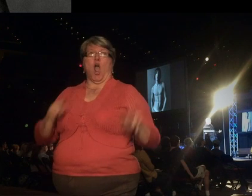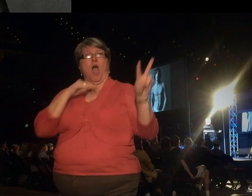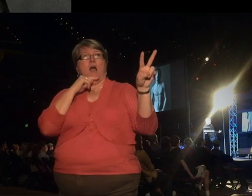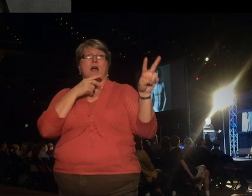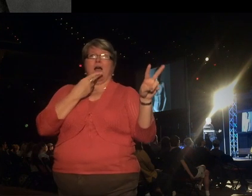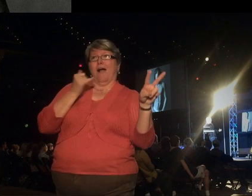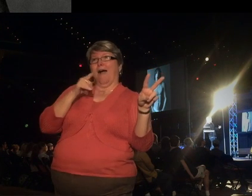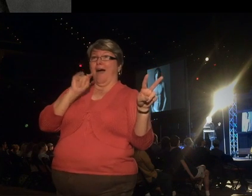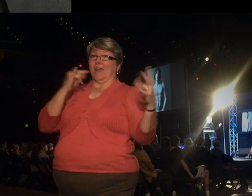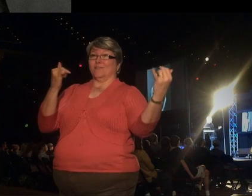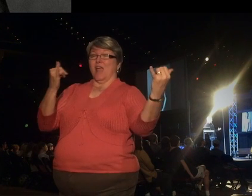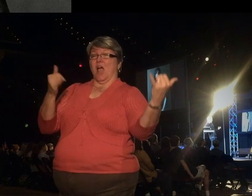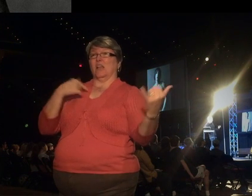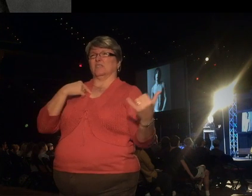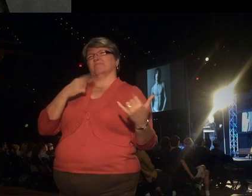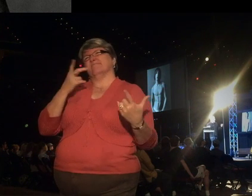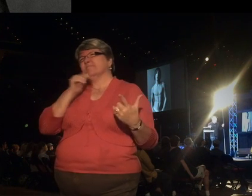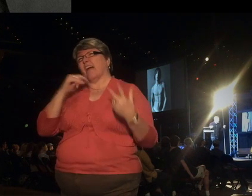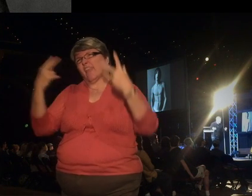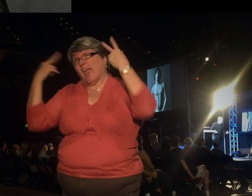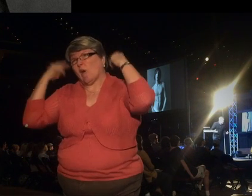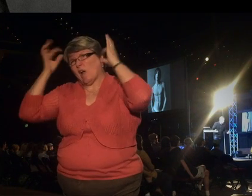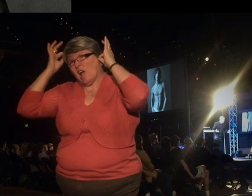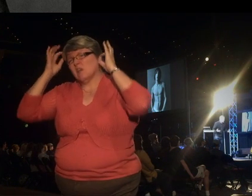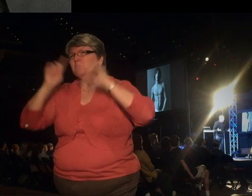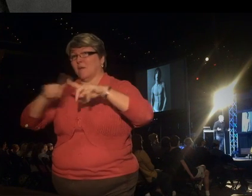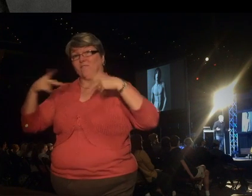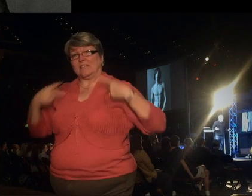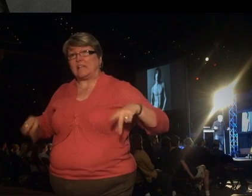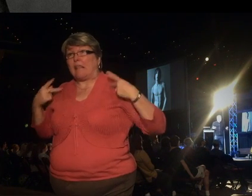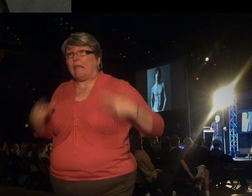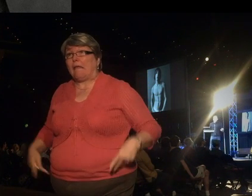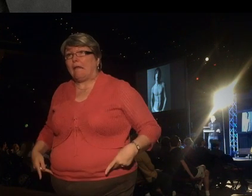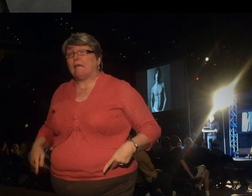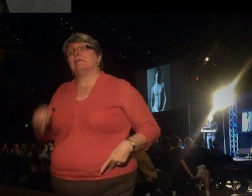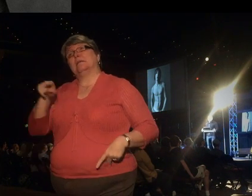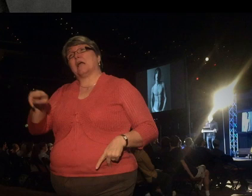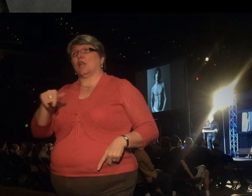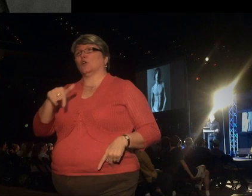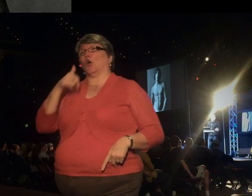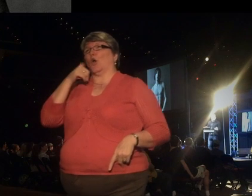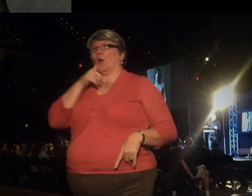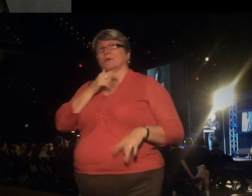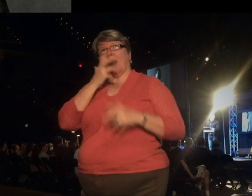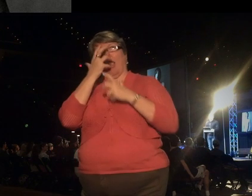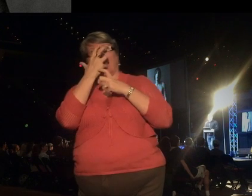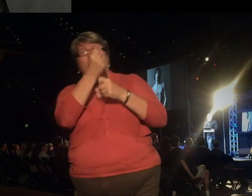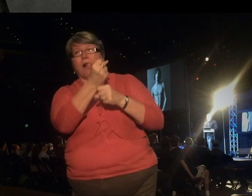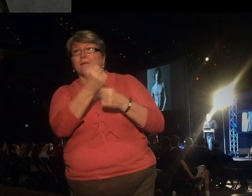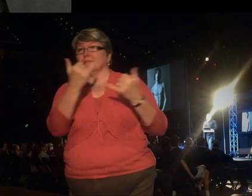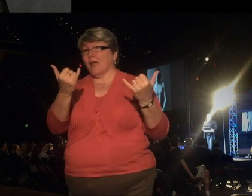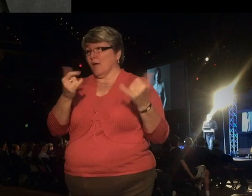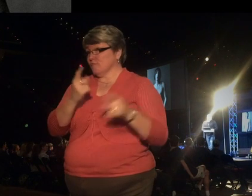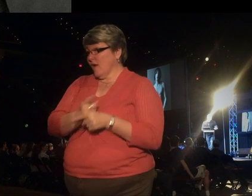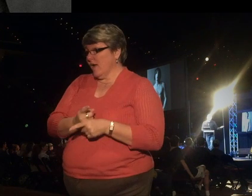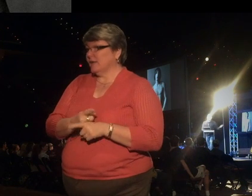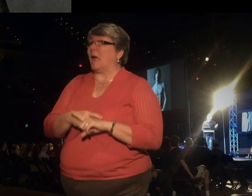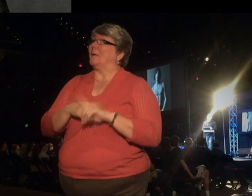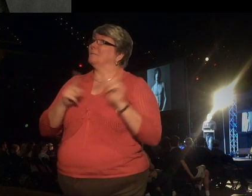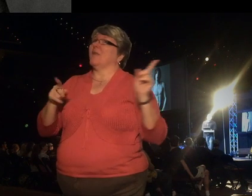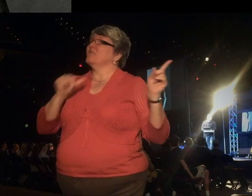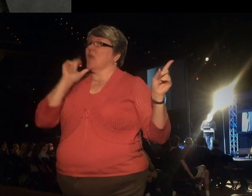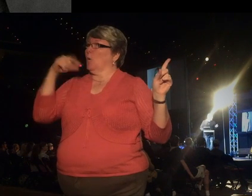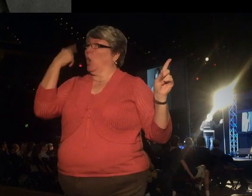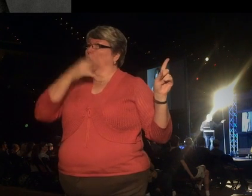kind of hot for guys right now. I mean, minus the haircut. Physically, he's kind of what girls are into now, right? But this is